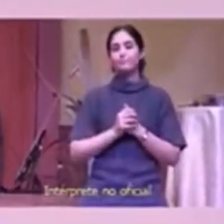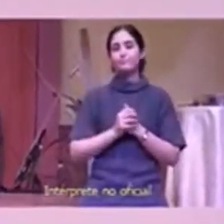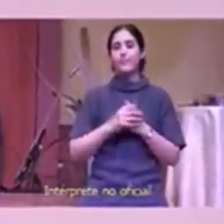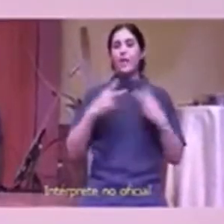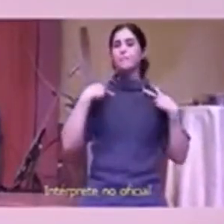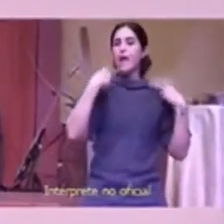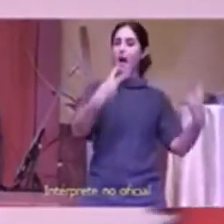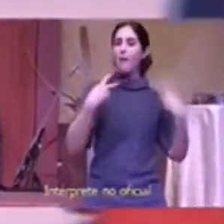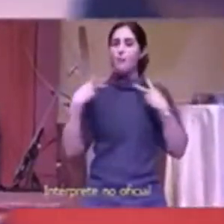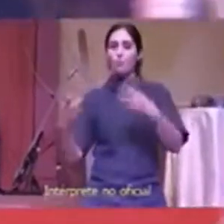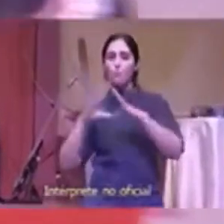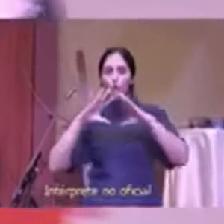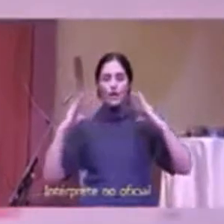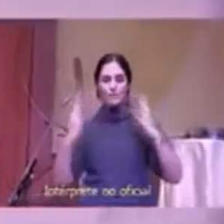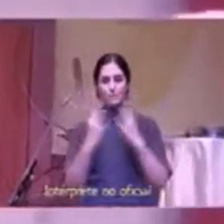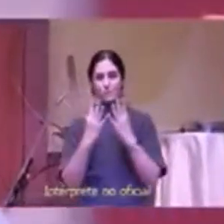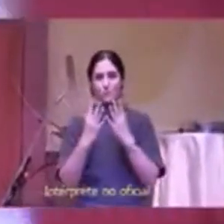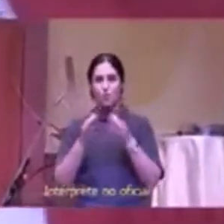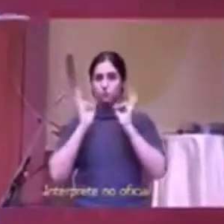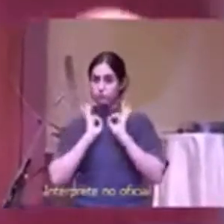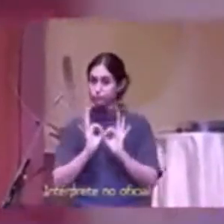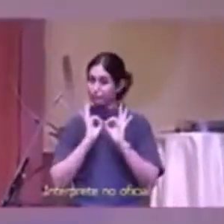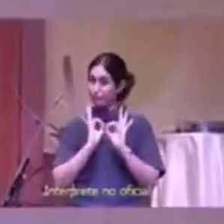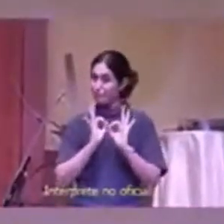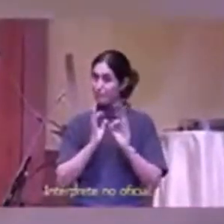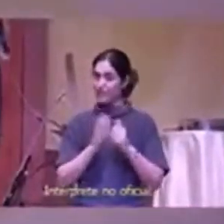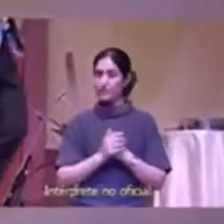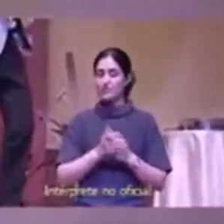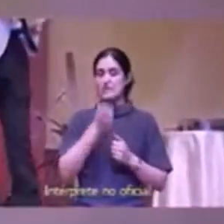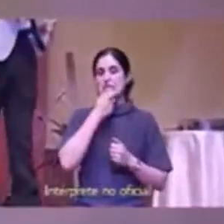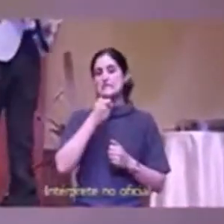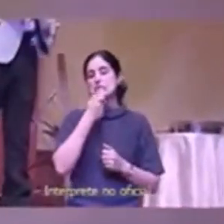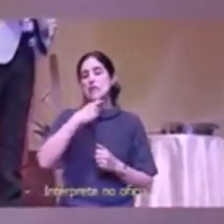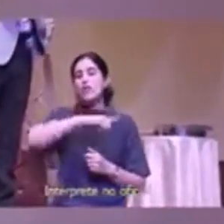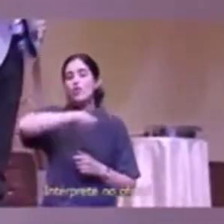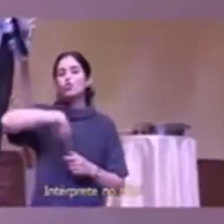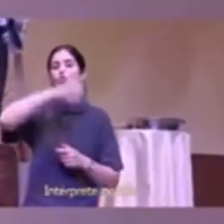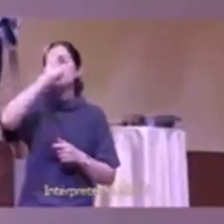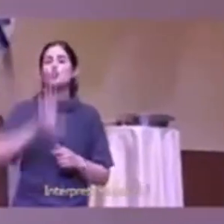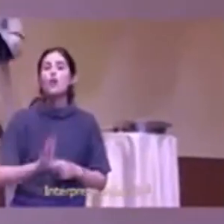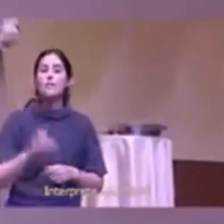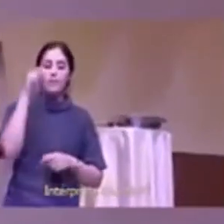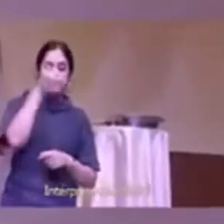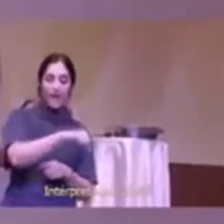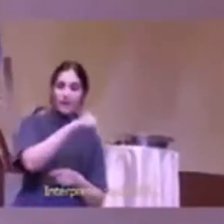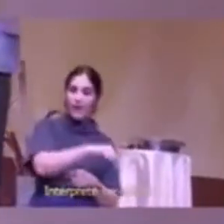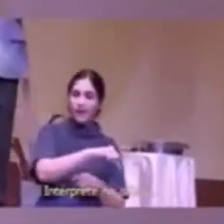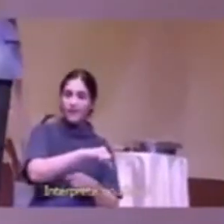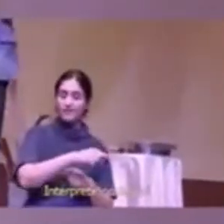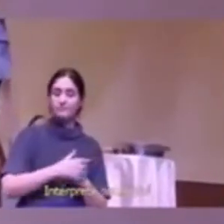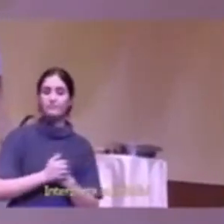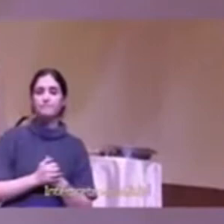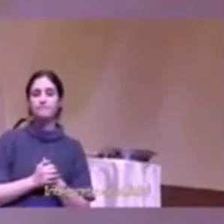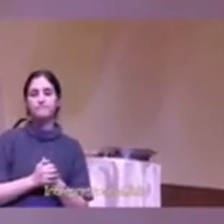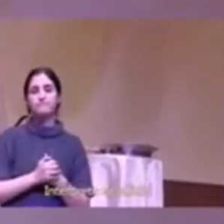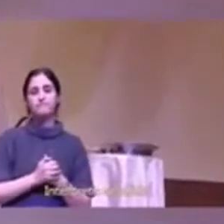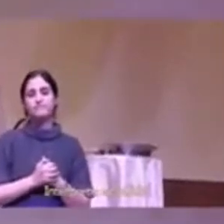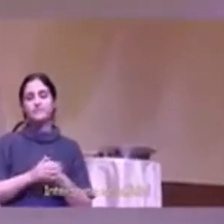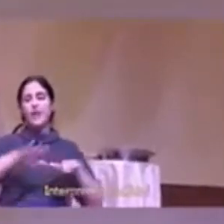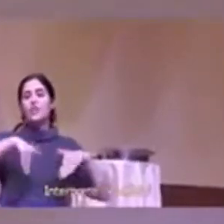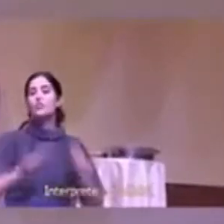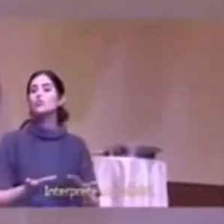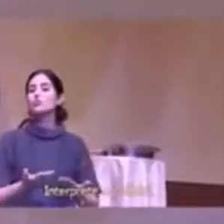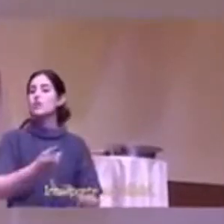don't be fooled. No sean engañados. If you only go here, si solamente van acá, you will see immediate results